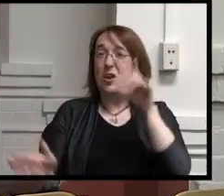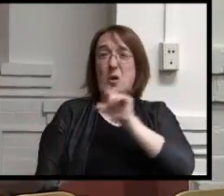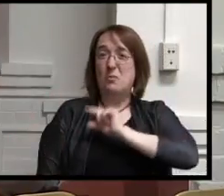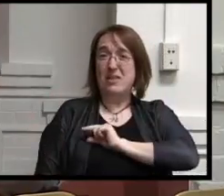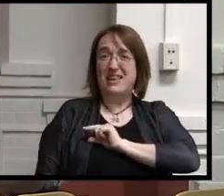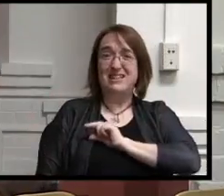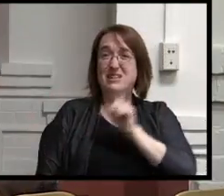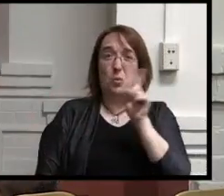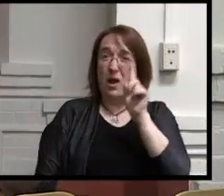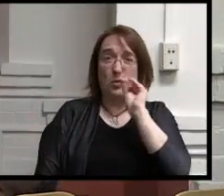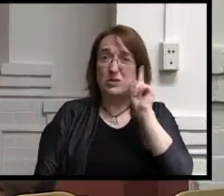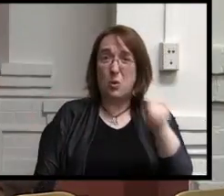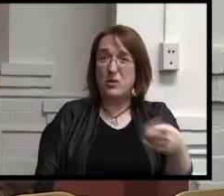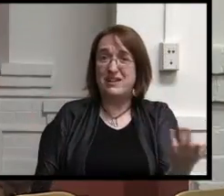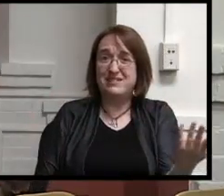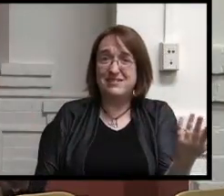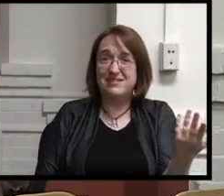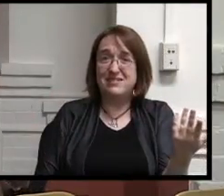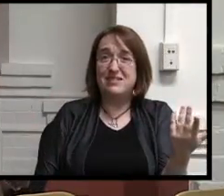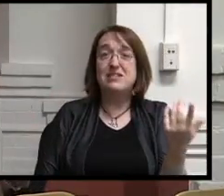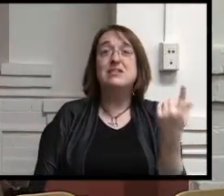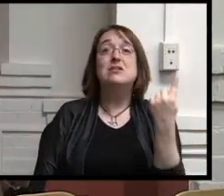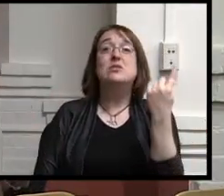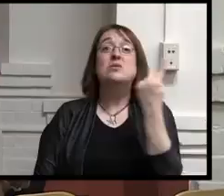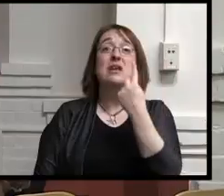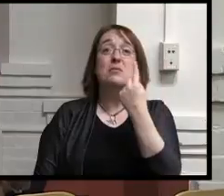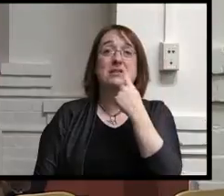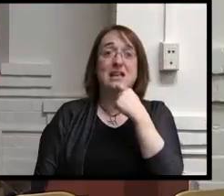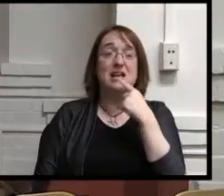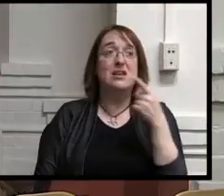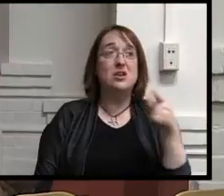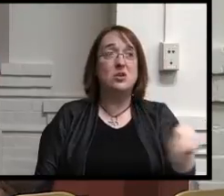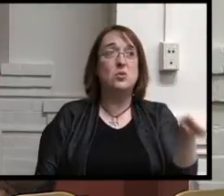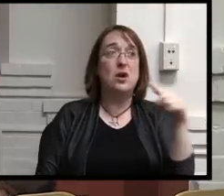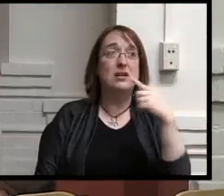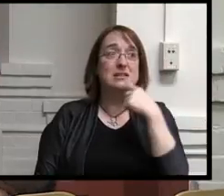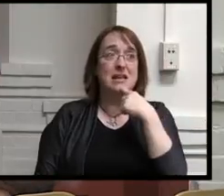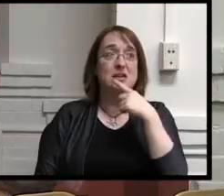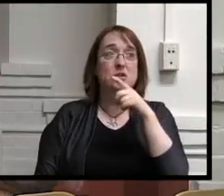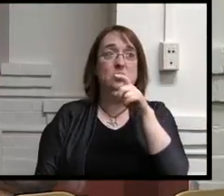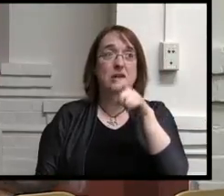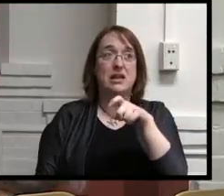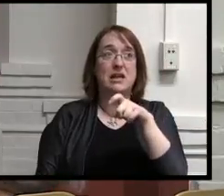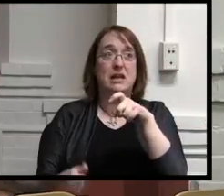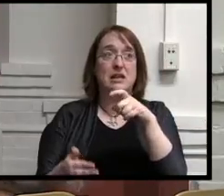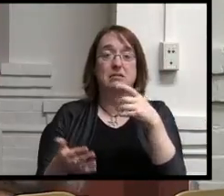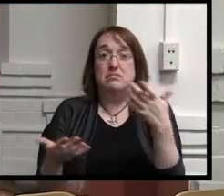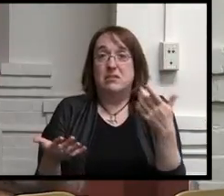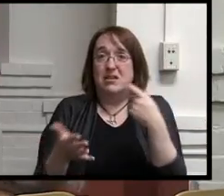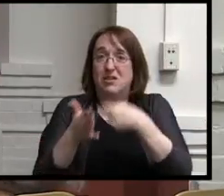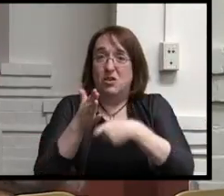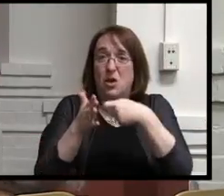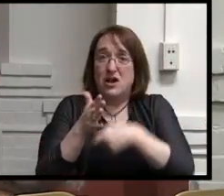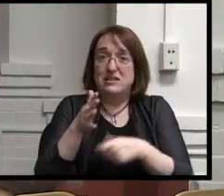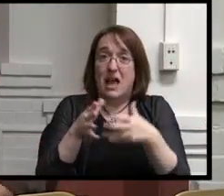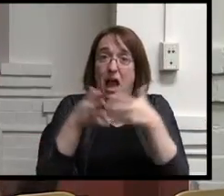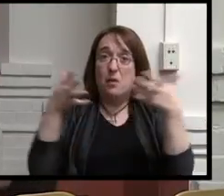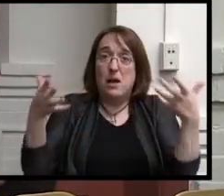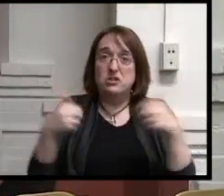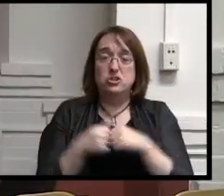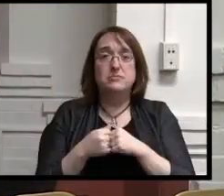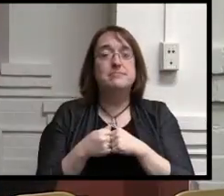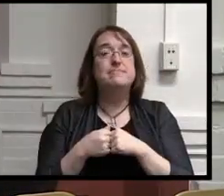going to go. And somebody said to me, you collectively said to me, how much will that cost? And I